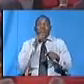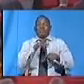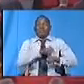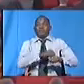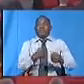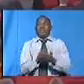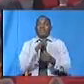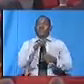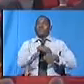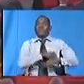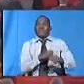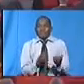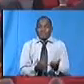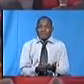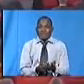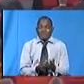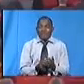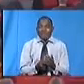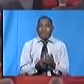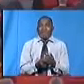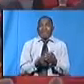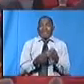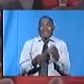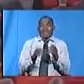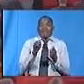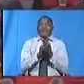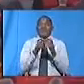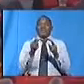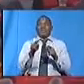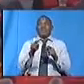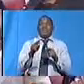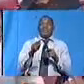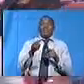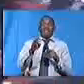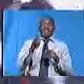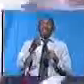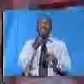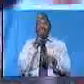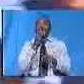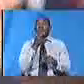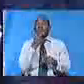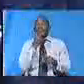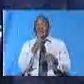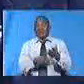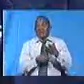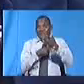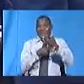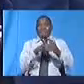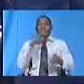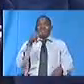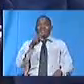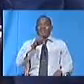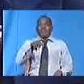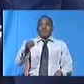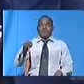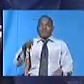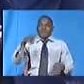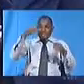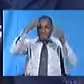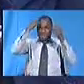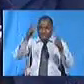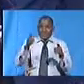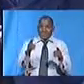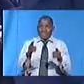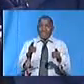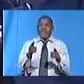country. Now, be that as it may, according to Dr. Baumia, NPP decided to form a